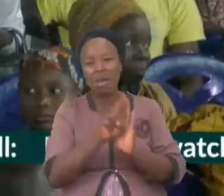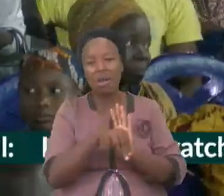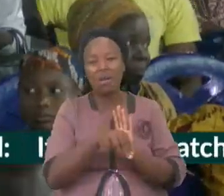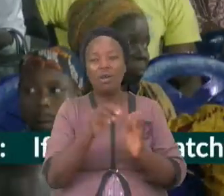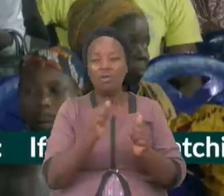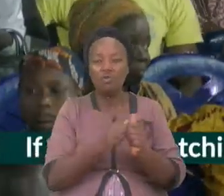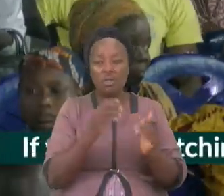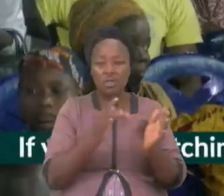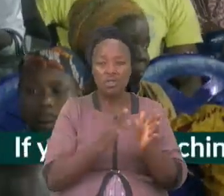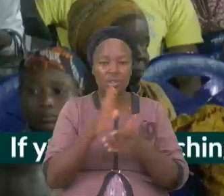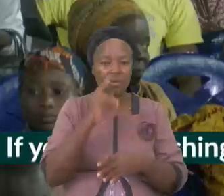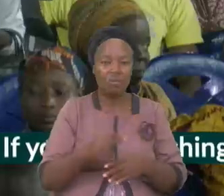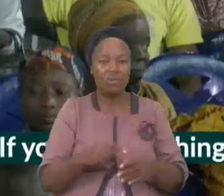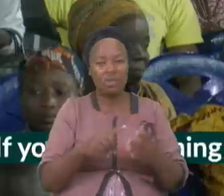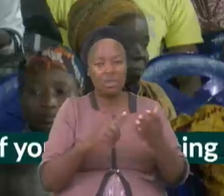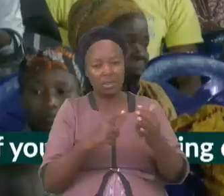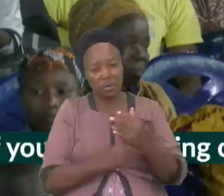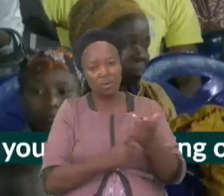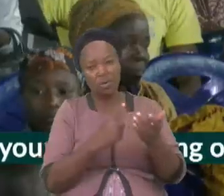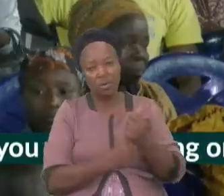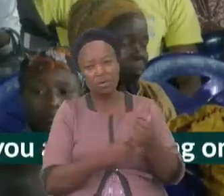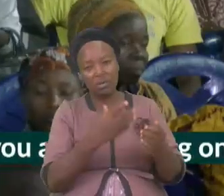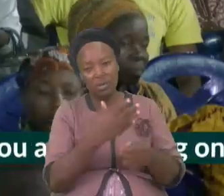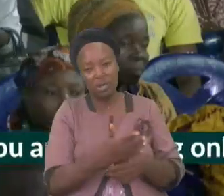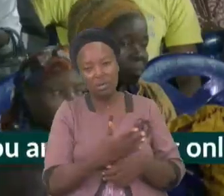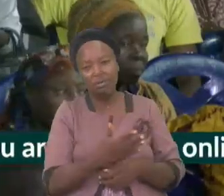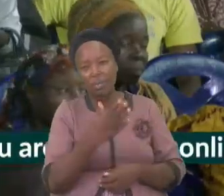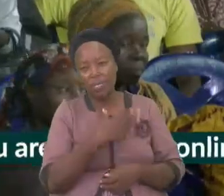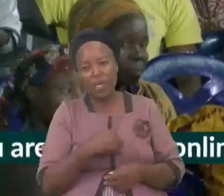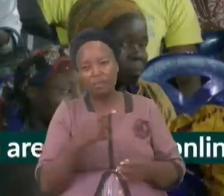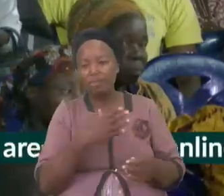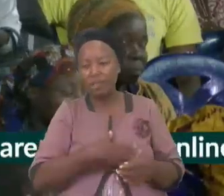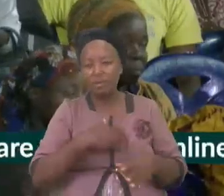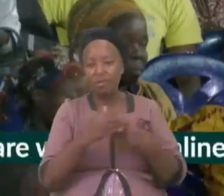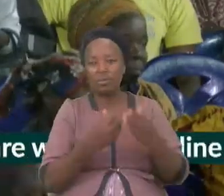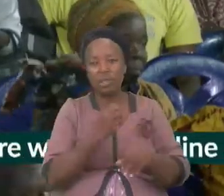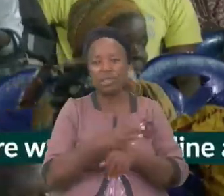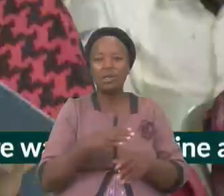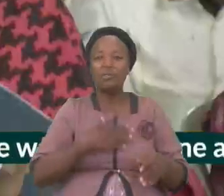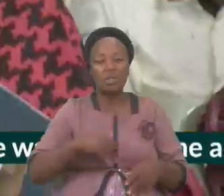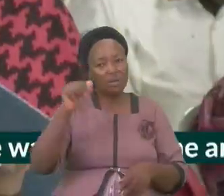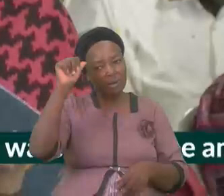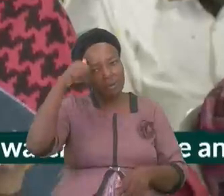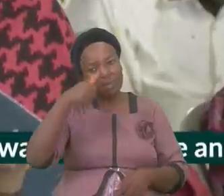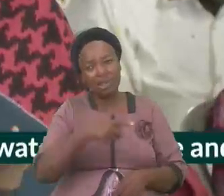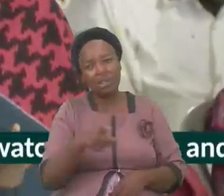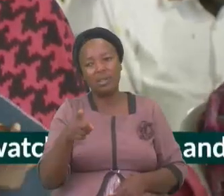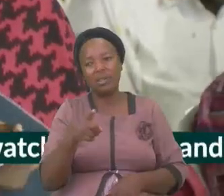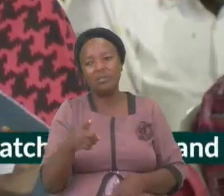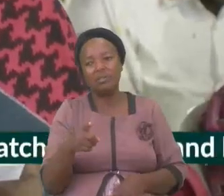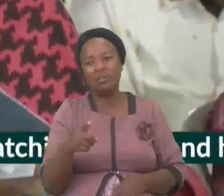And the counselors should please further remind them. Every convert of tonight's program is expected